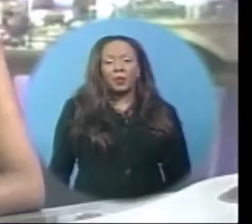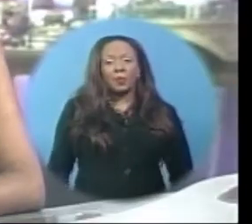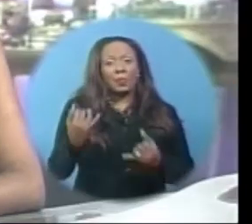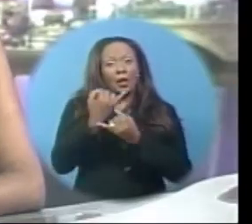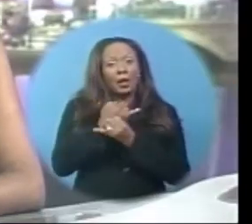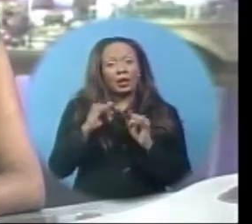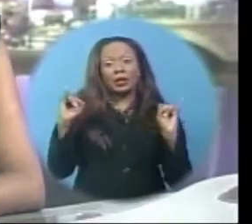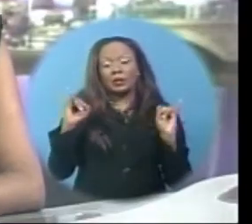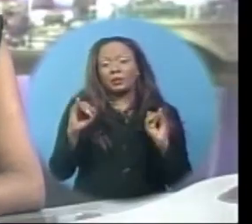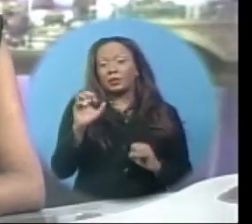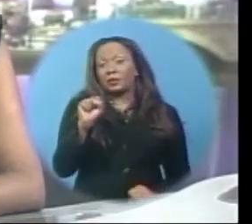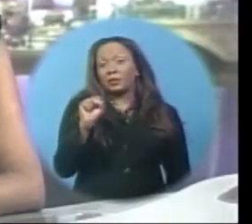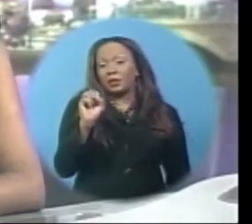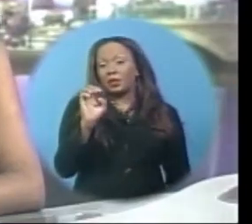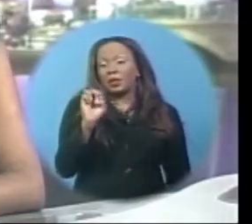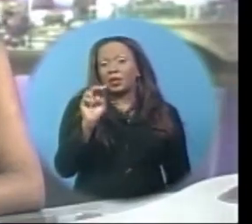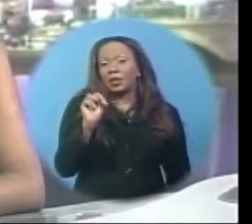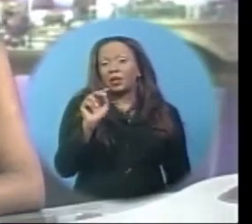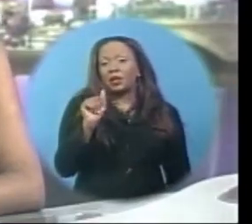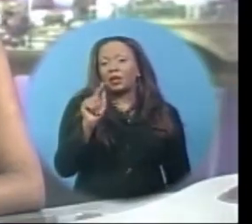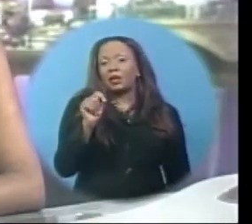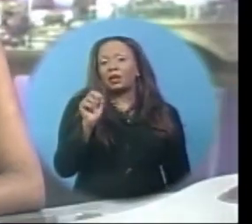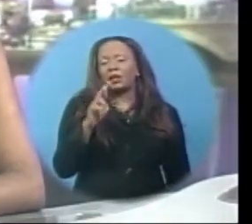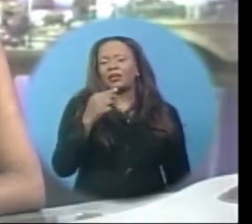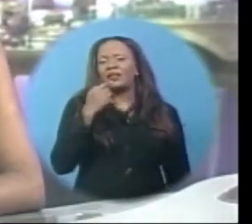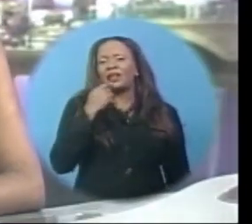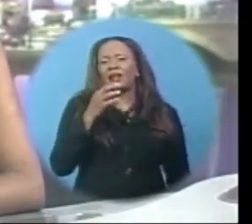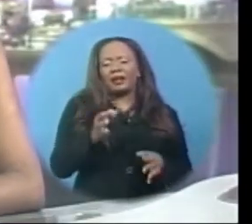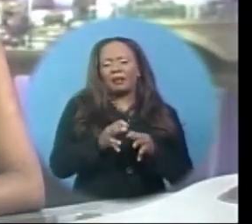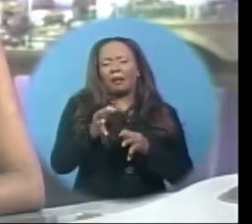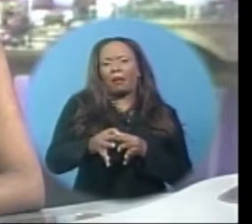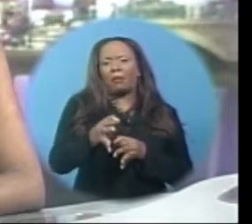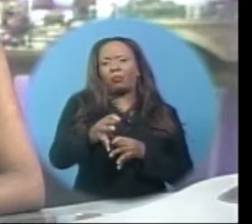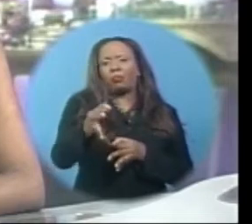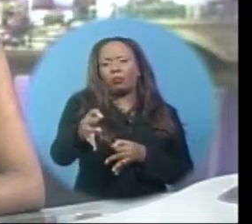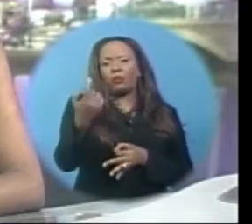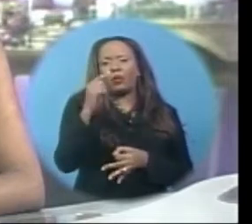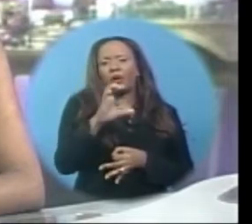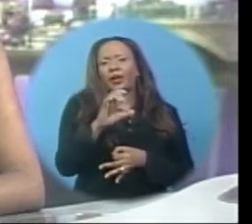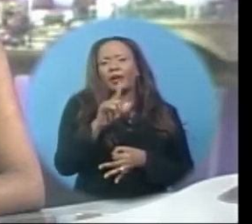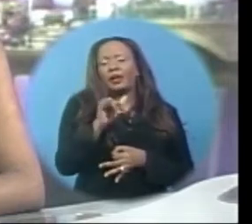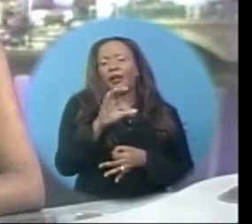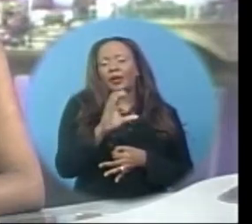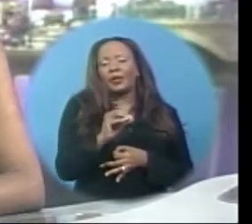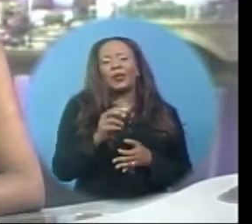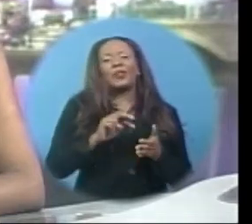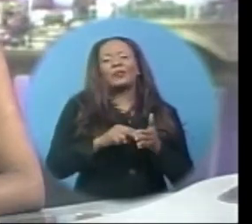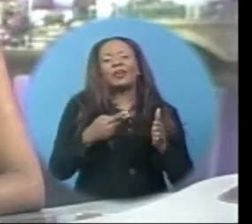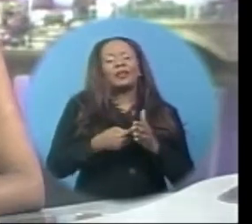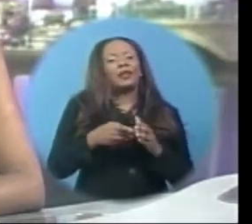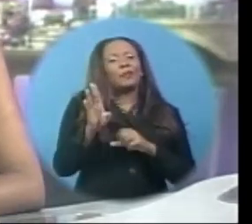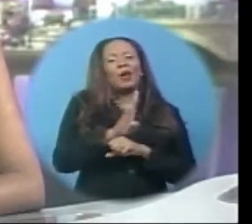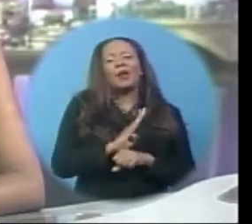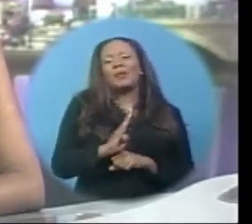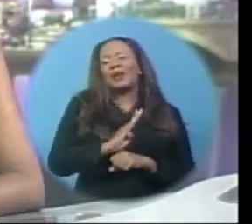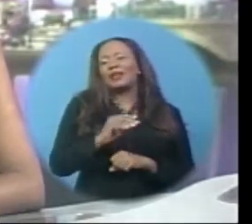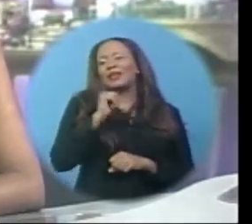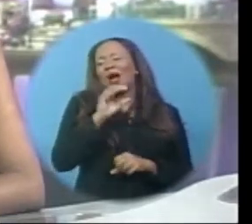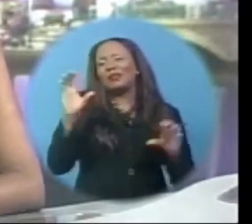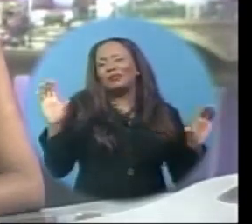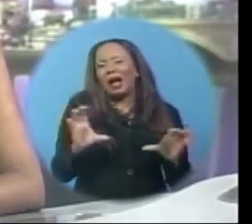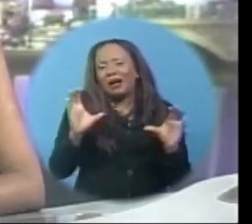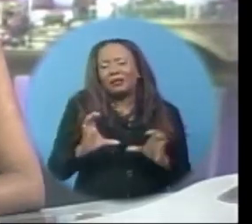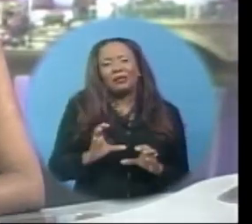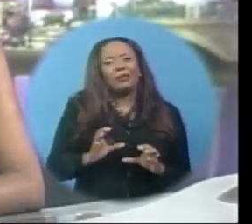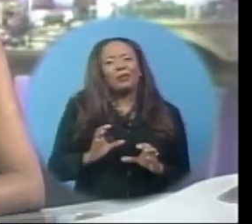An independent senator has put the delay in resolving the CLICO matter down to a culture of non-action in Barbados. Senator